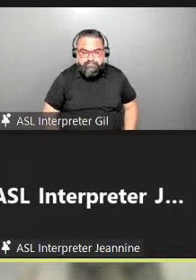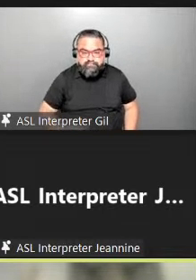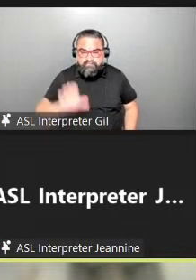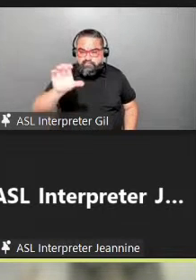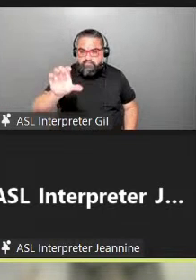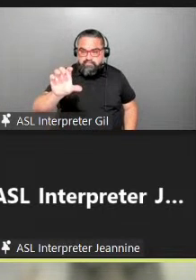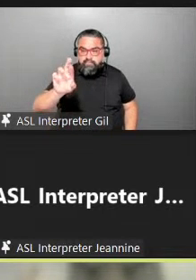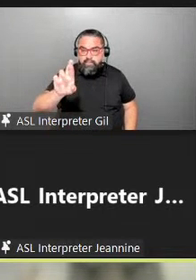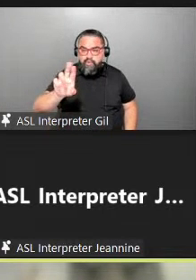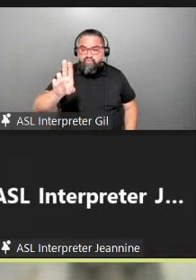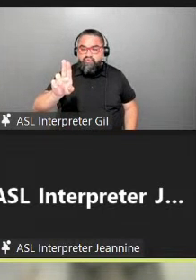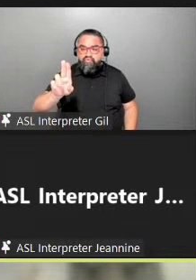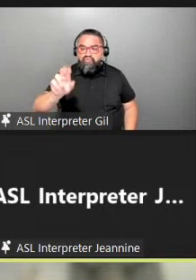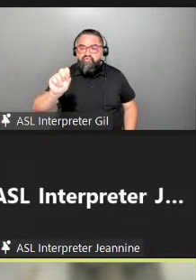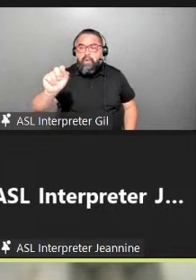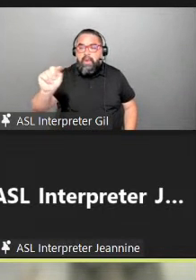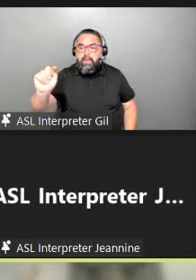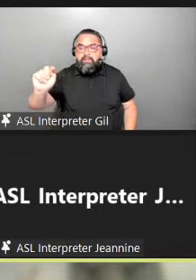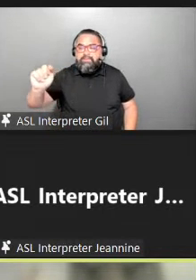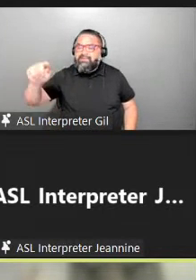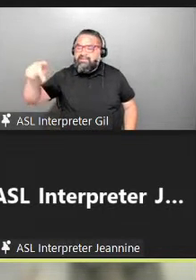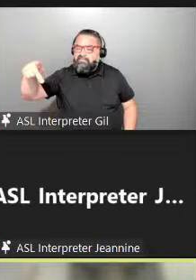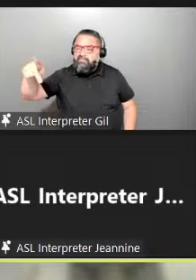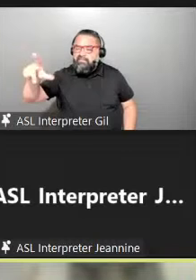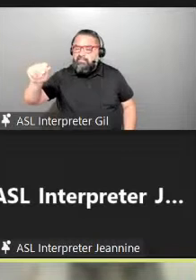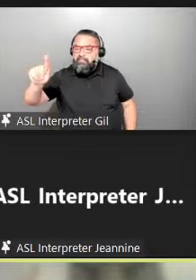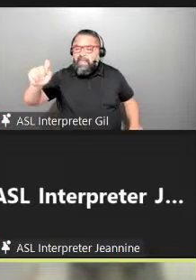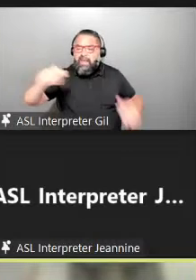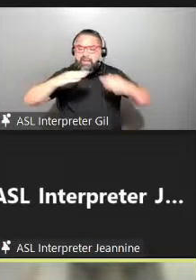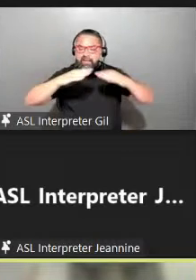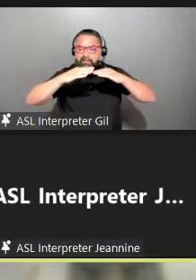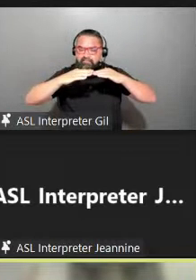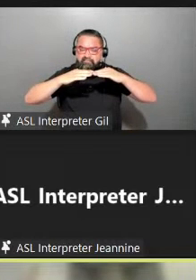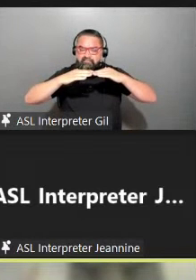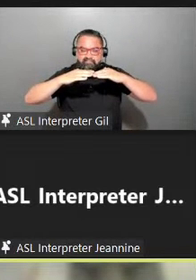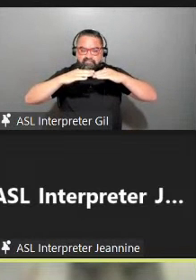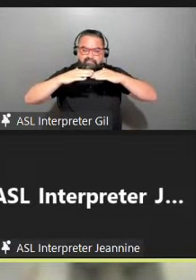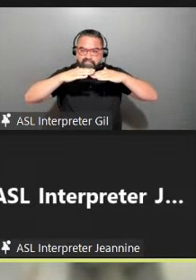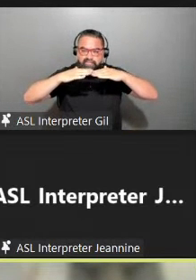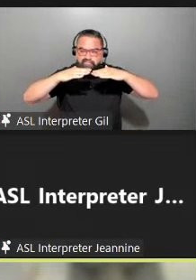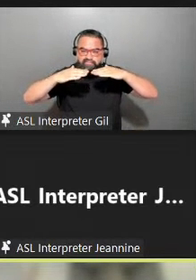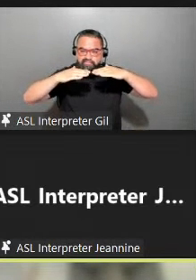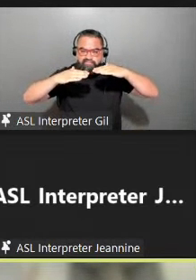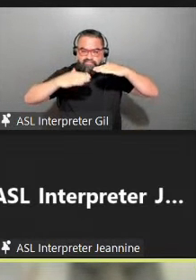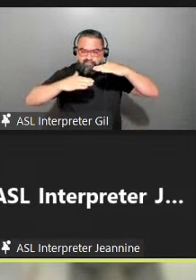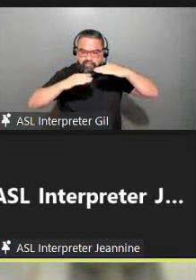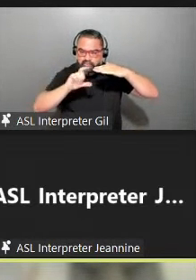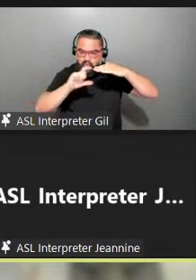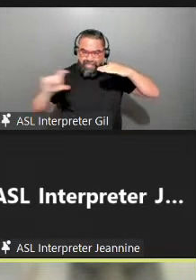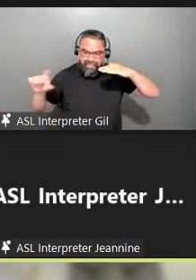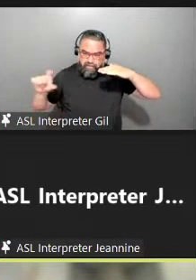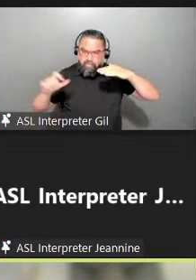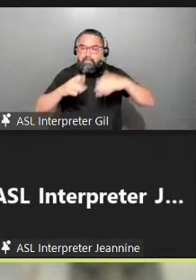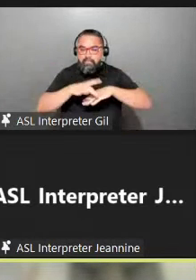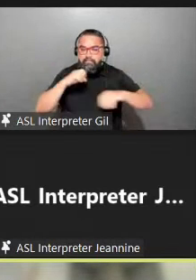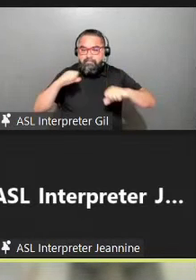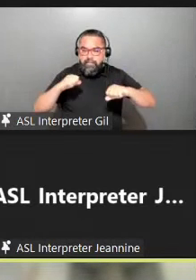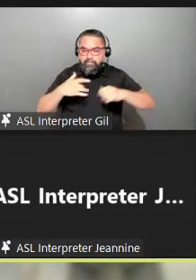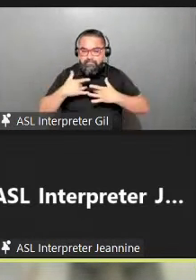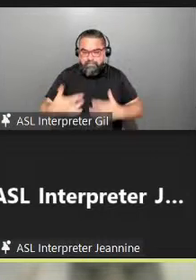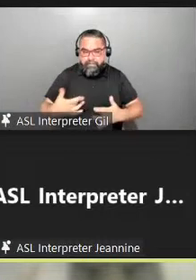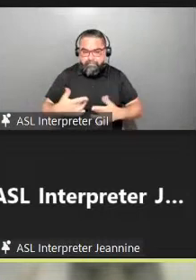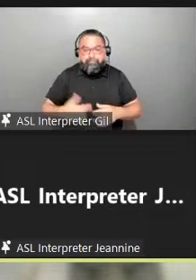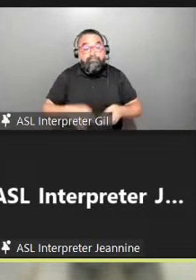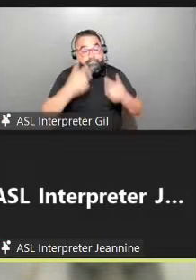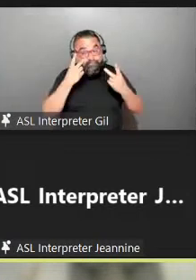or the plates. And here's just a picture of plates. of the earth laid out flat for us to look